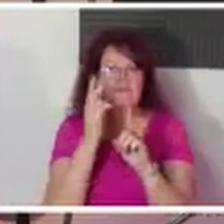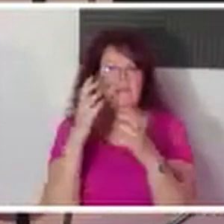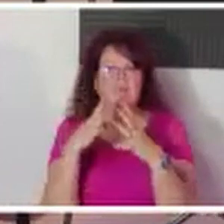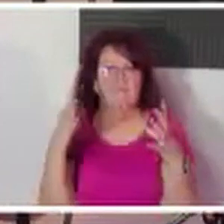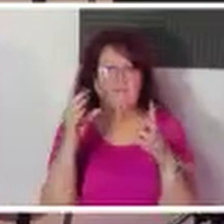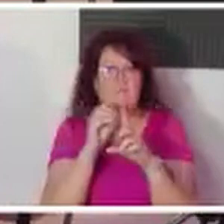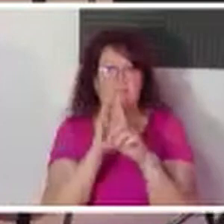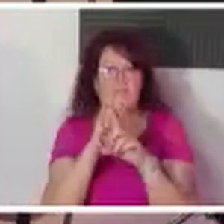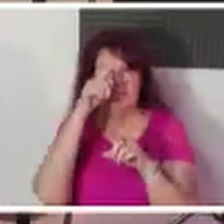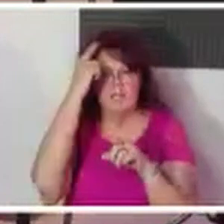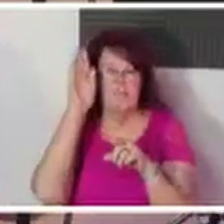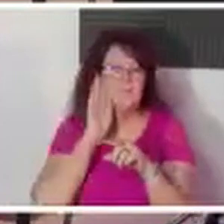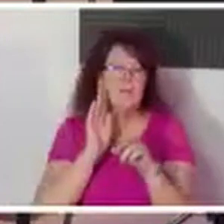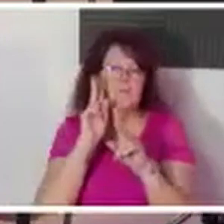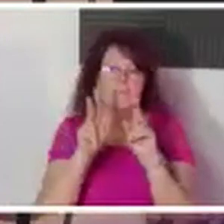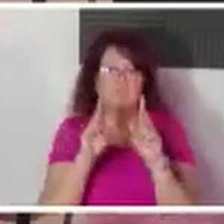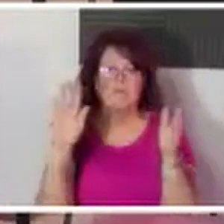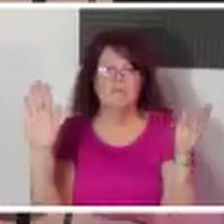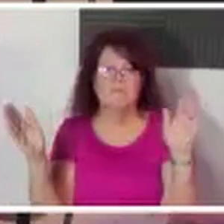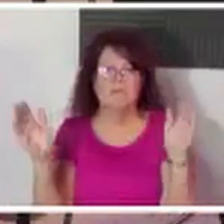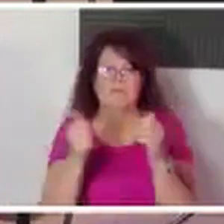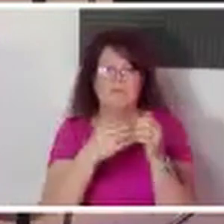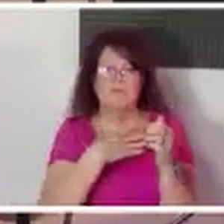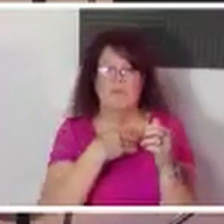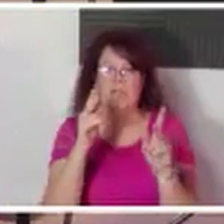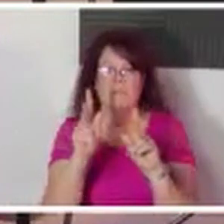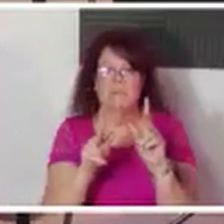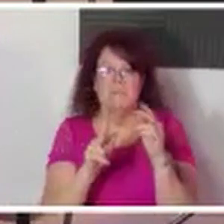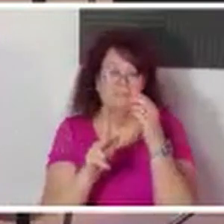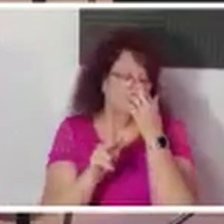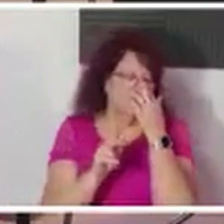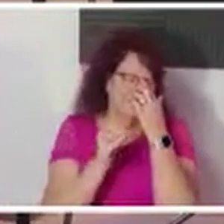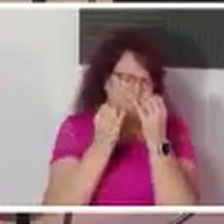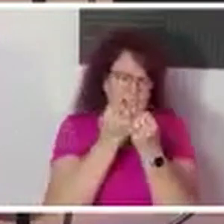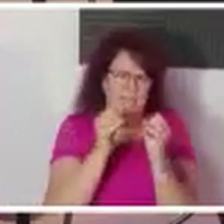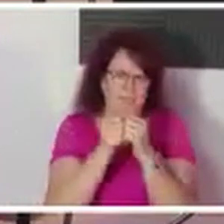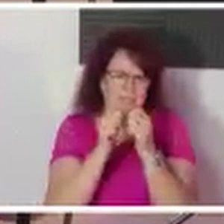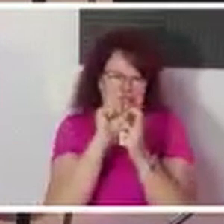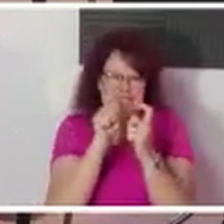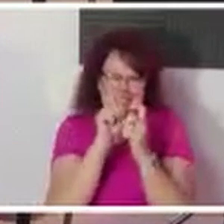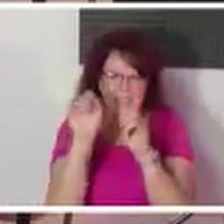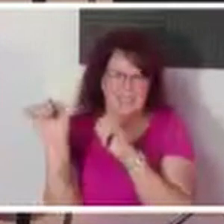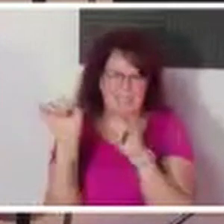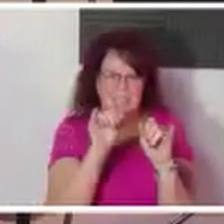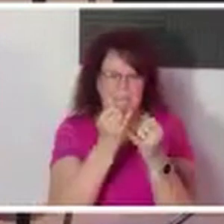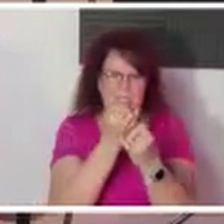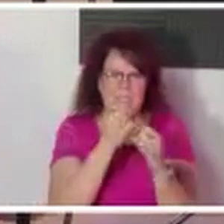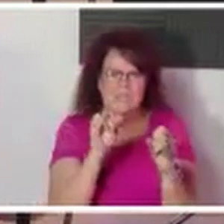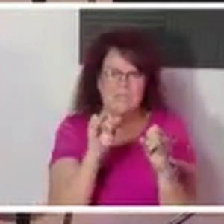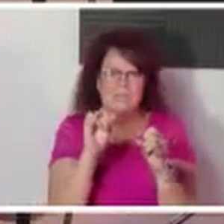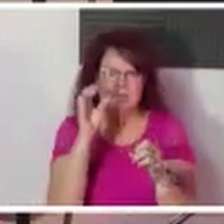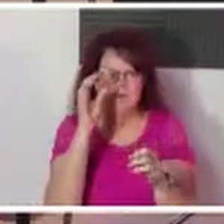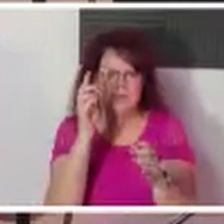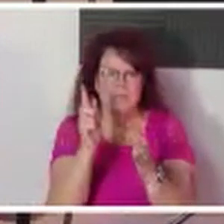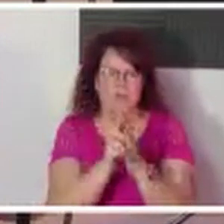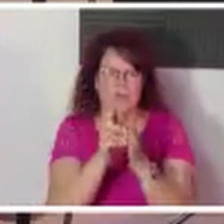on Black and brown people as compared to white people. Individuals with the exact same identical charges are receiving higher